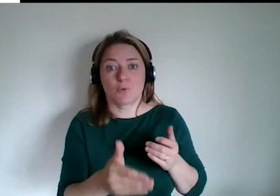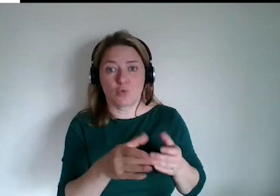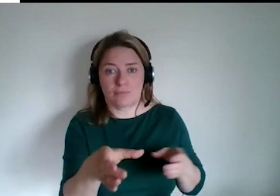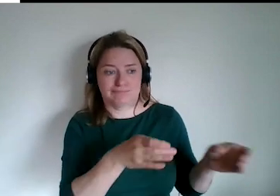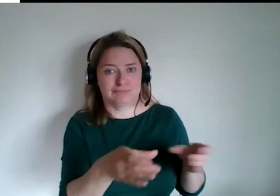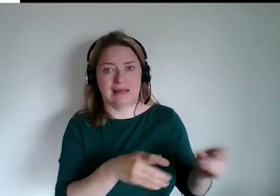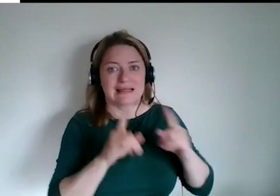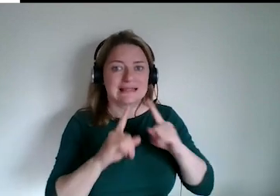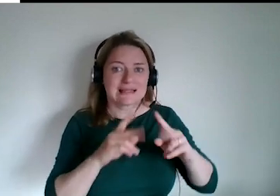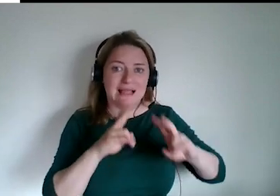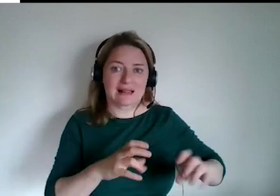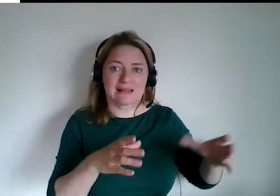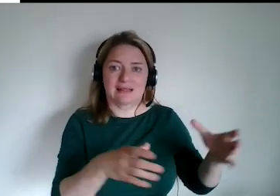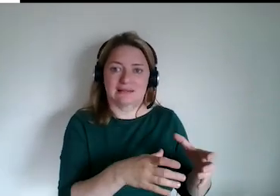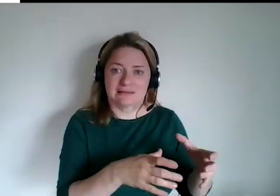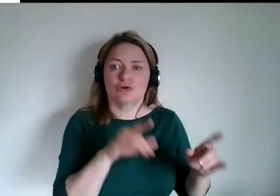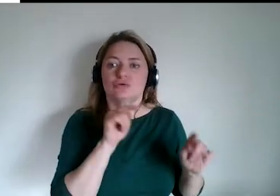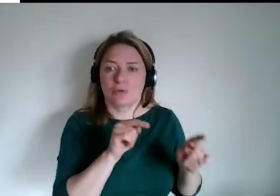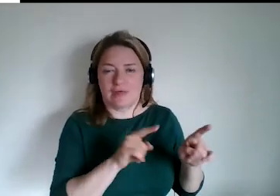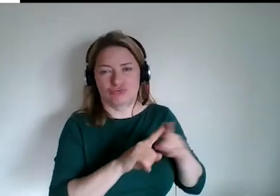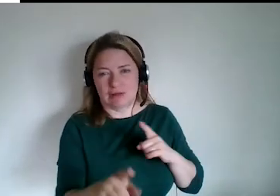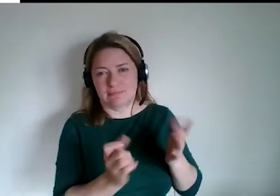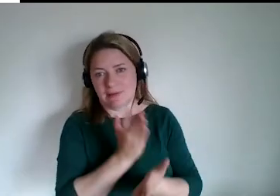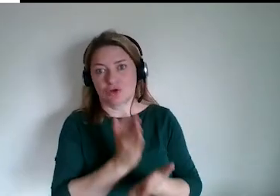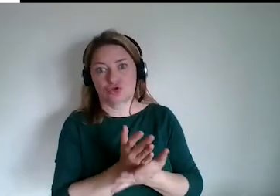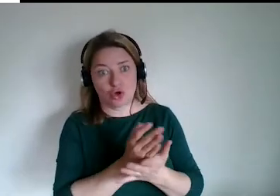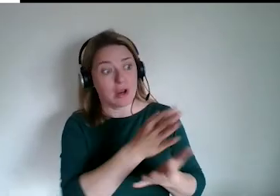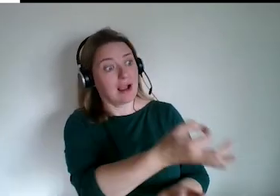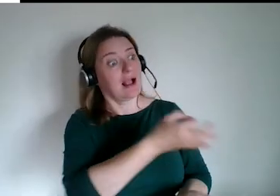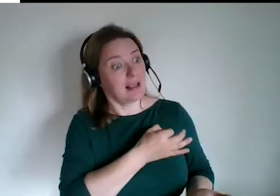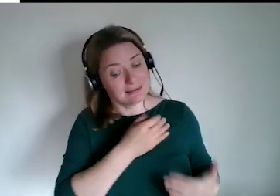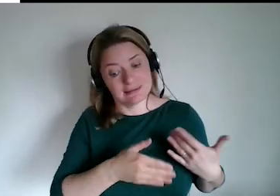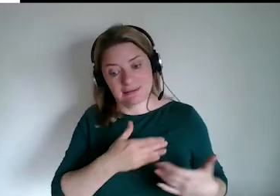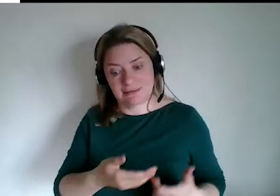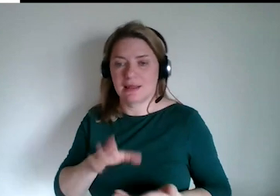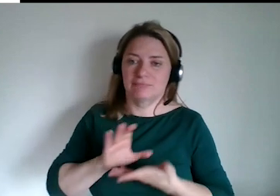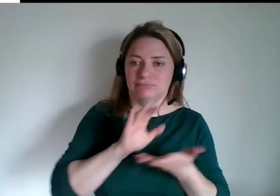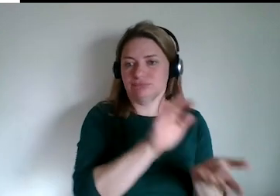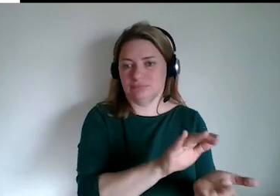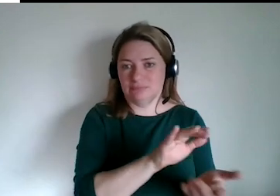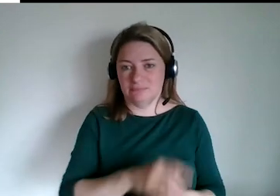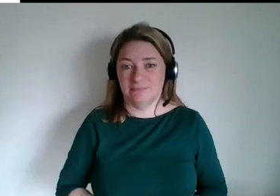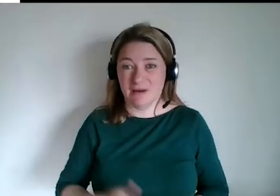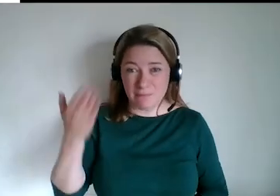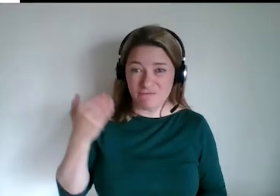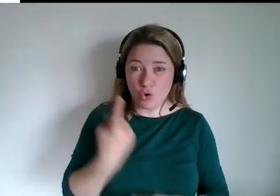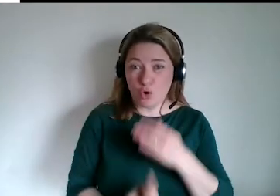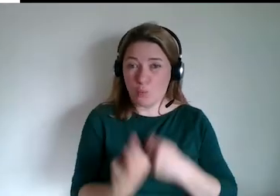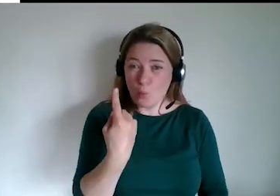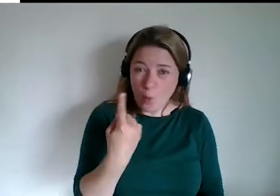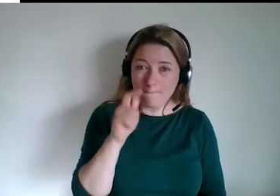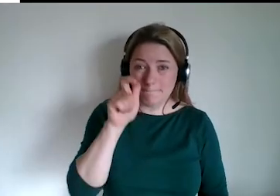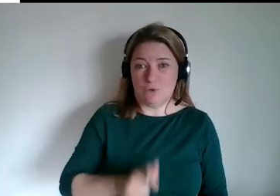and so they're working on addressing the issues. They previously only had one person, and it was it